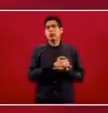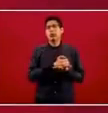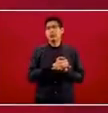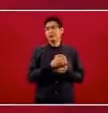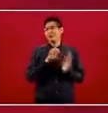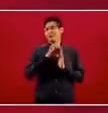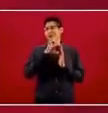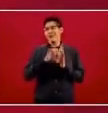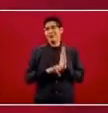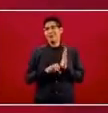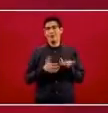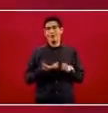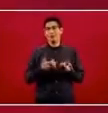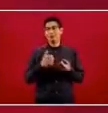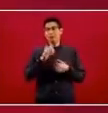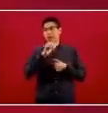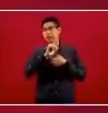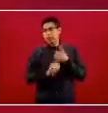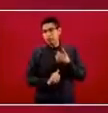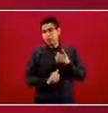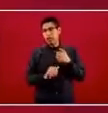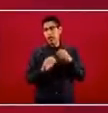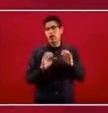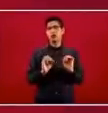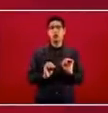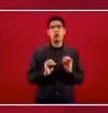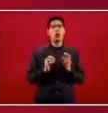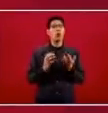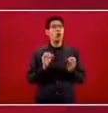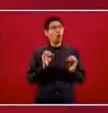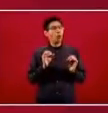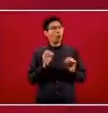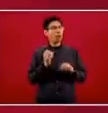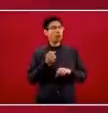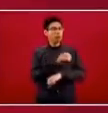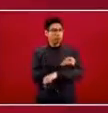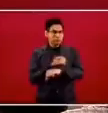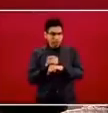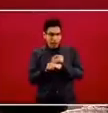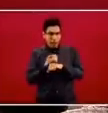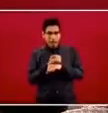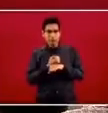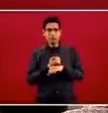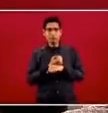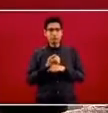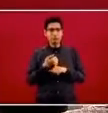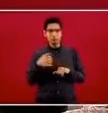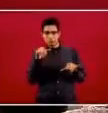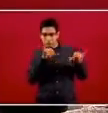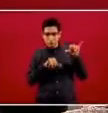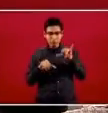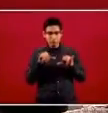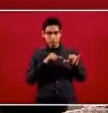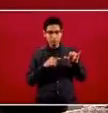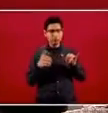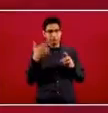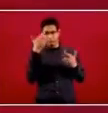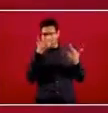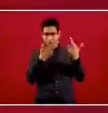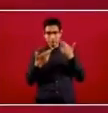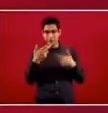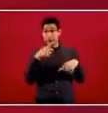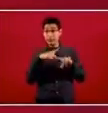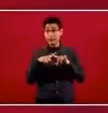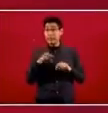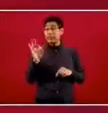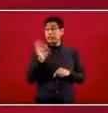you are talking about making calls of postponing surgeries, for example, or postponing other procedures. So